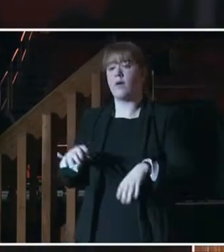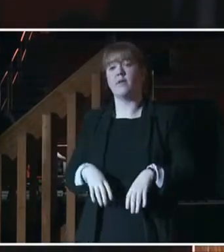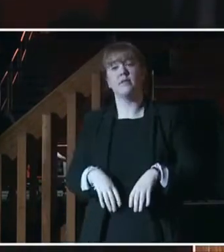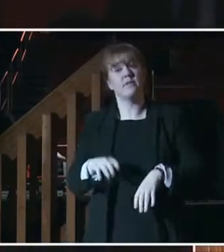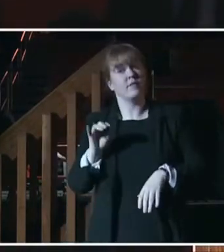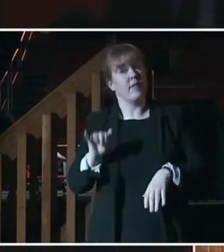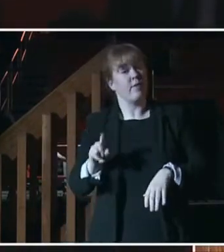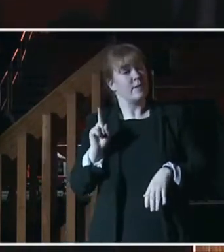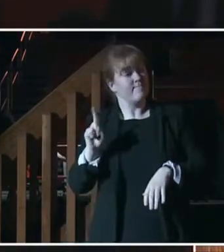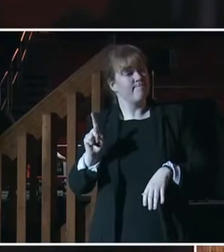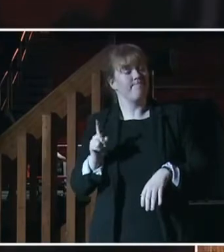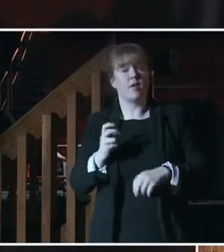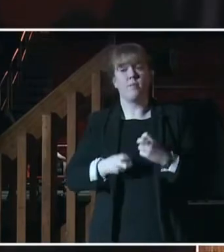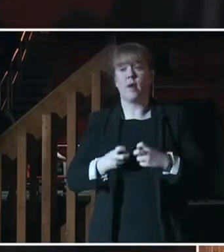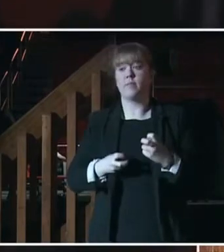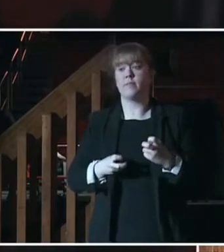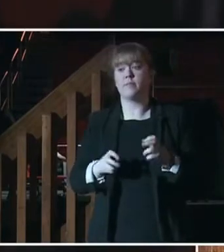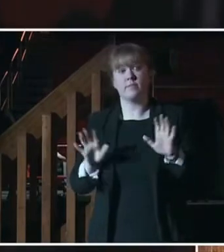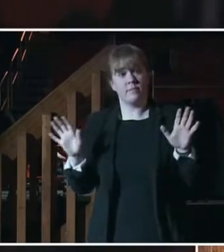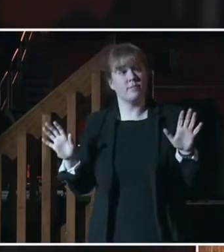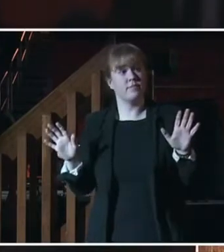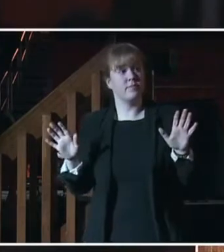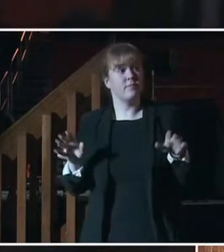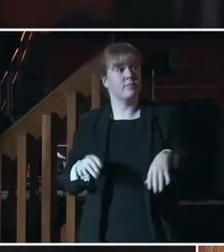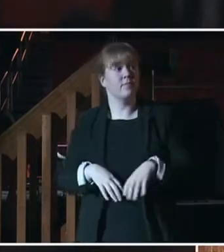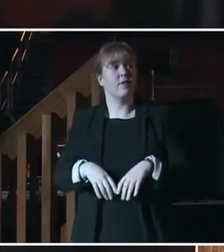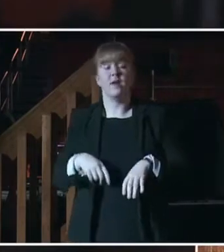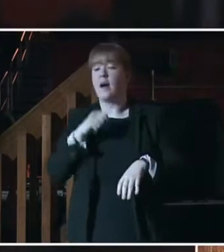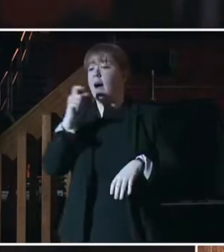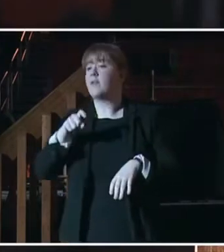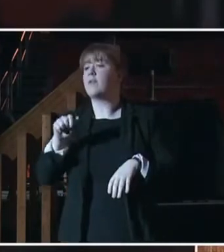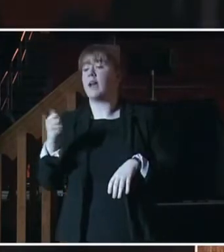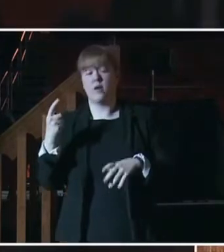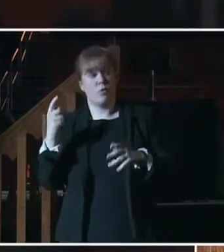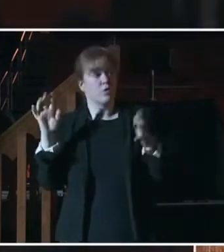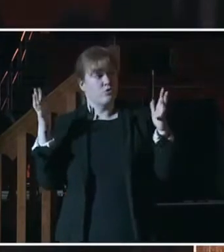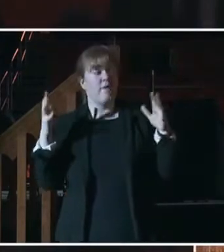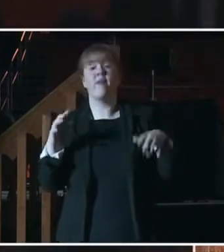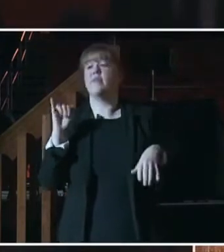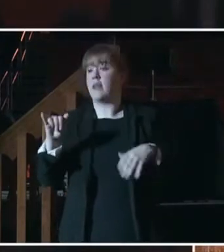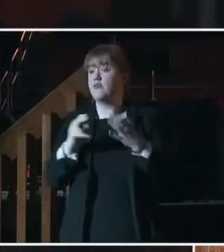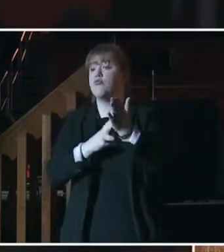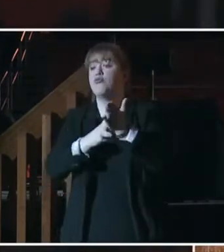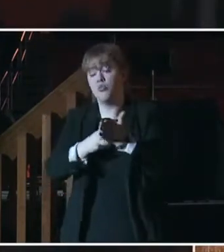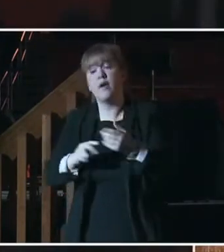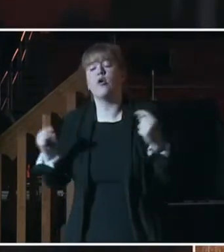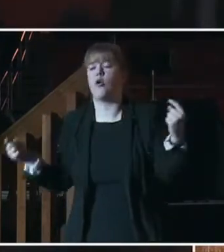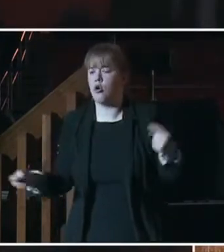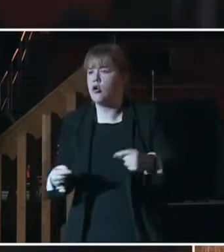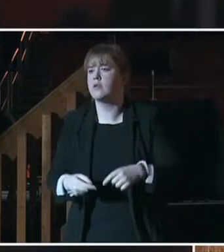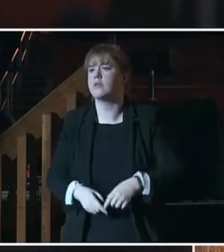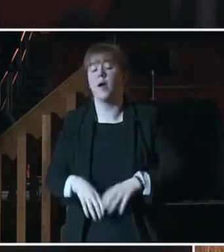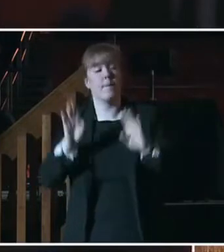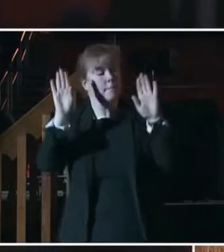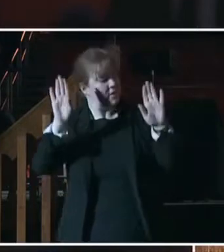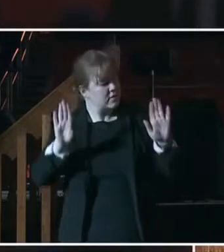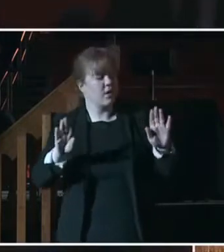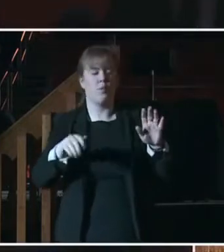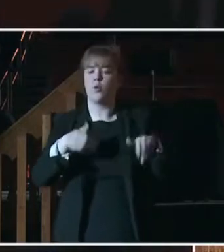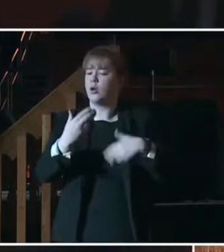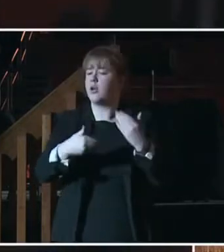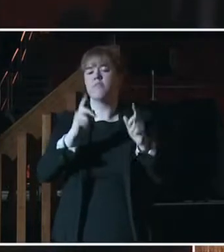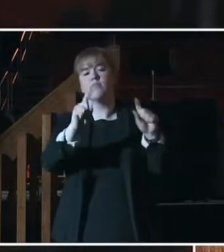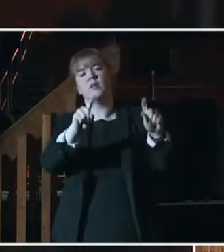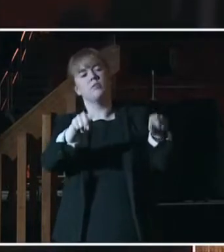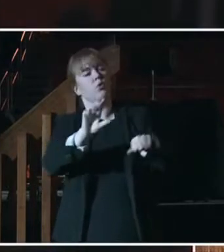reservation. That's okay, I don't need anybody to clap, that's the truth and it hurts. But it's Sunday, so we're gonna keep going to